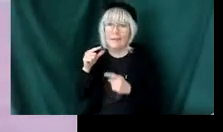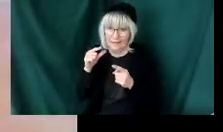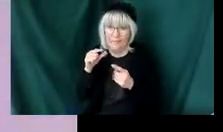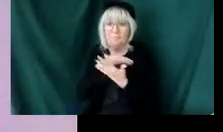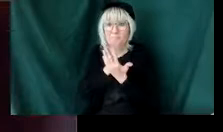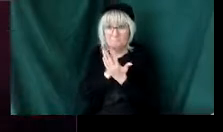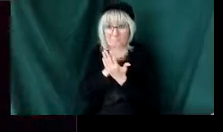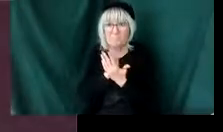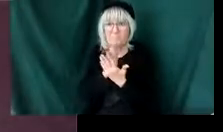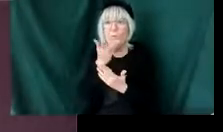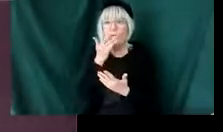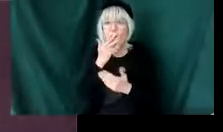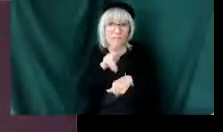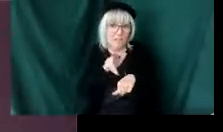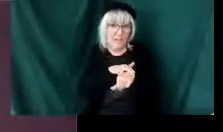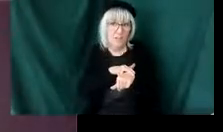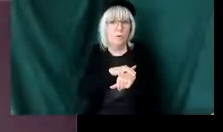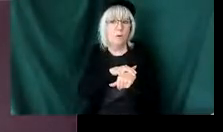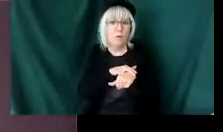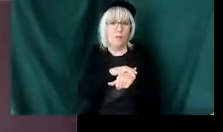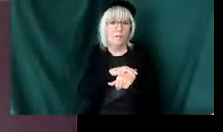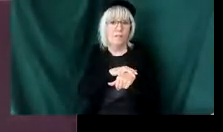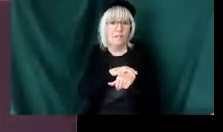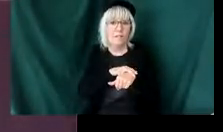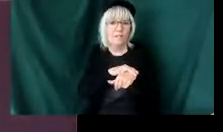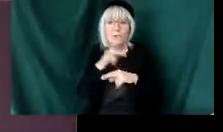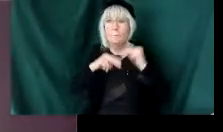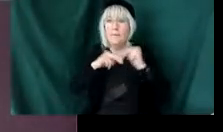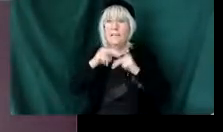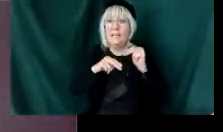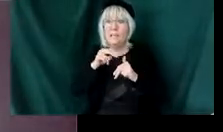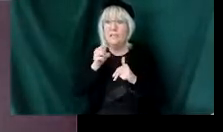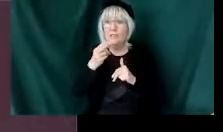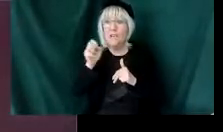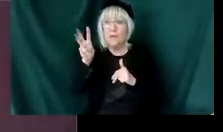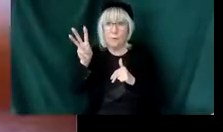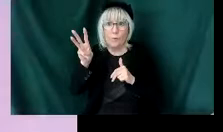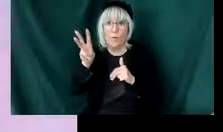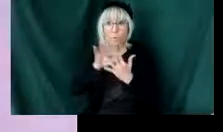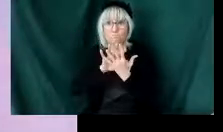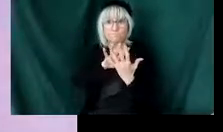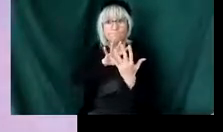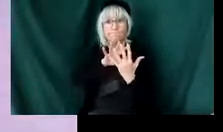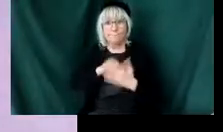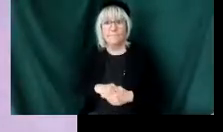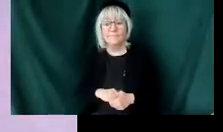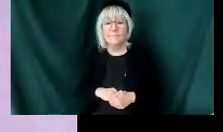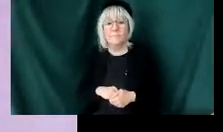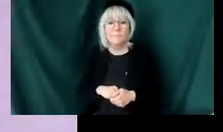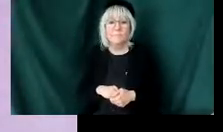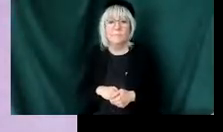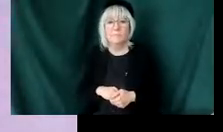those colors to try to build up some shadow space. And then